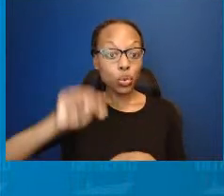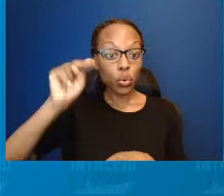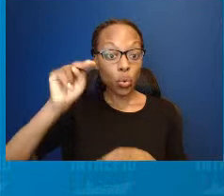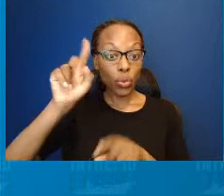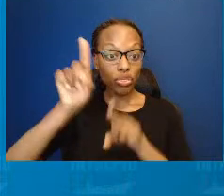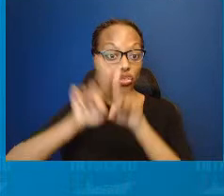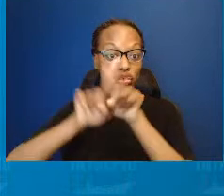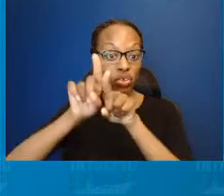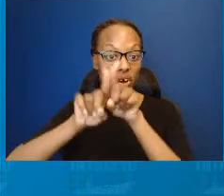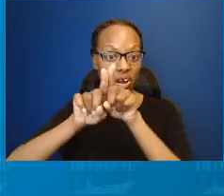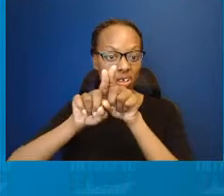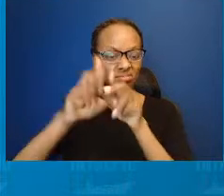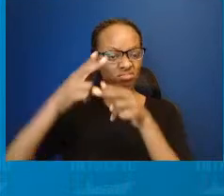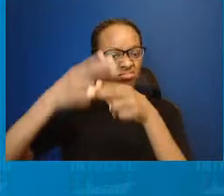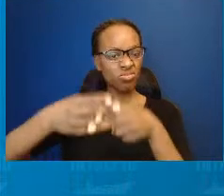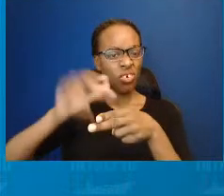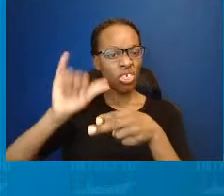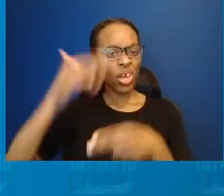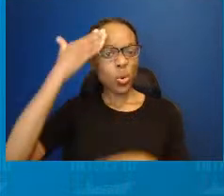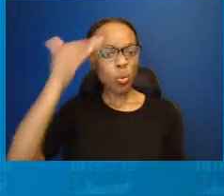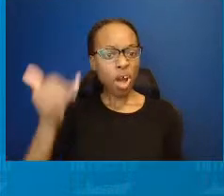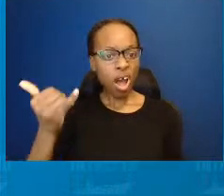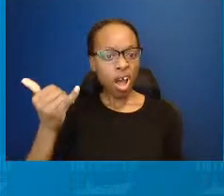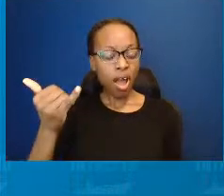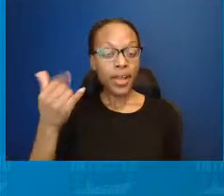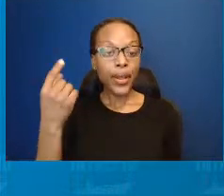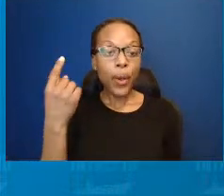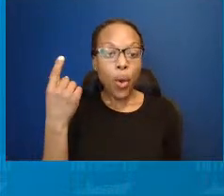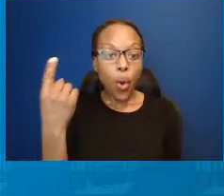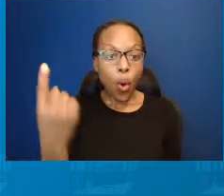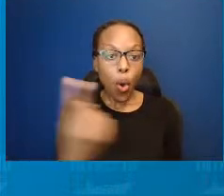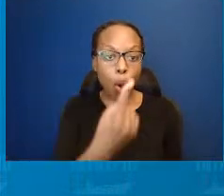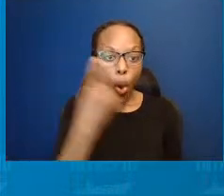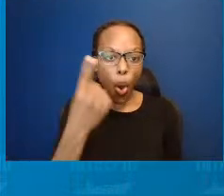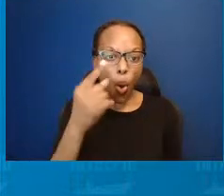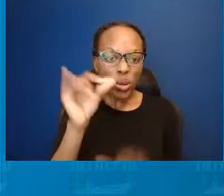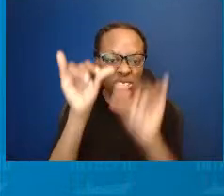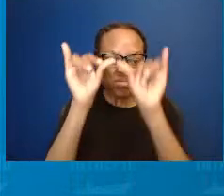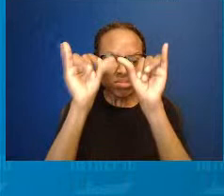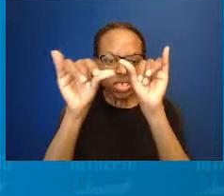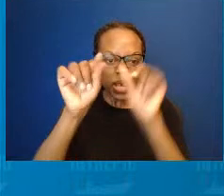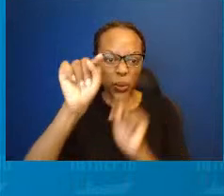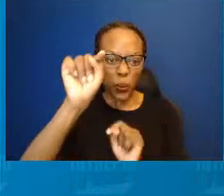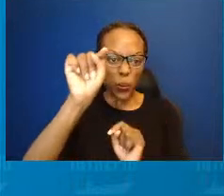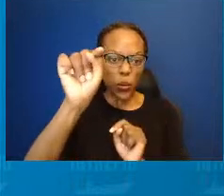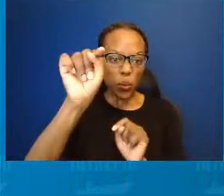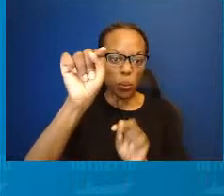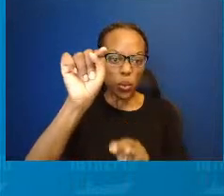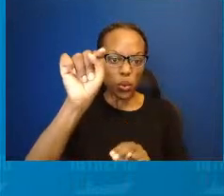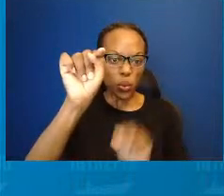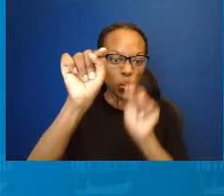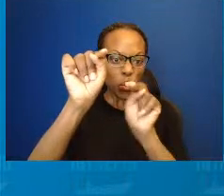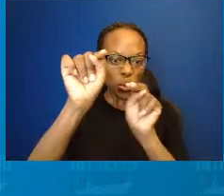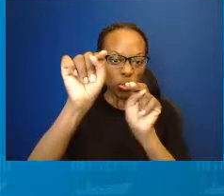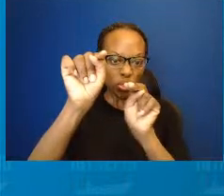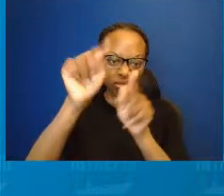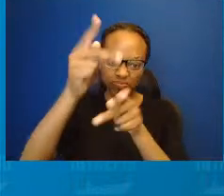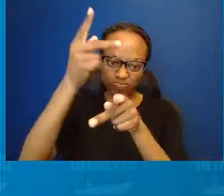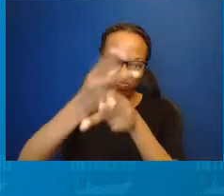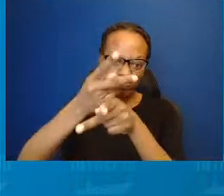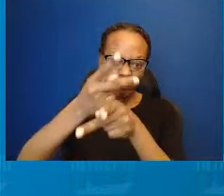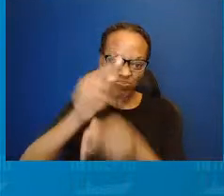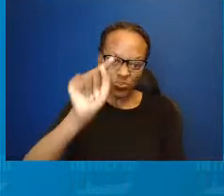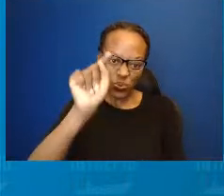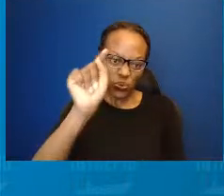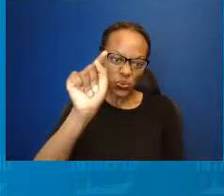it's known as the North Star is because it's always in the north, right? And the reason why this happens is because of this. Ladies